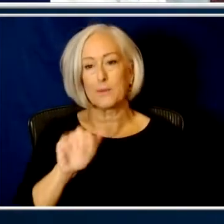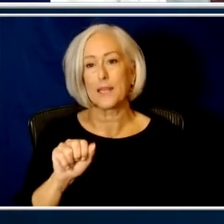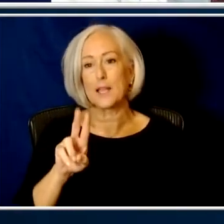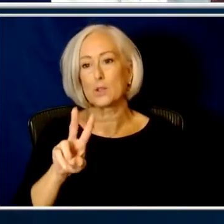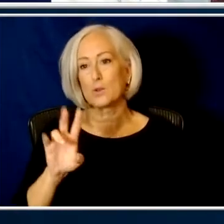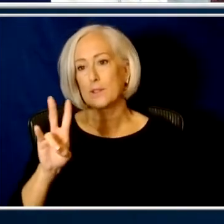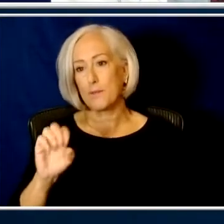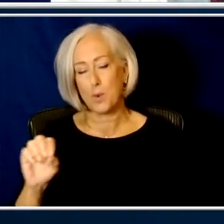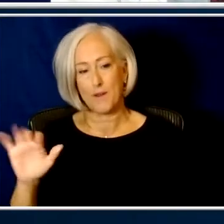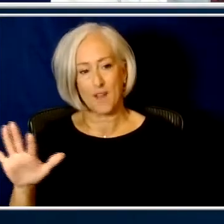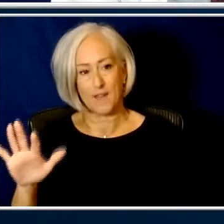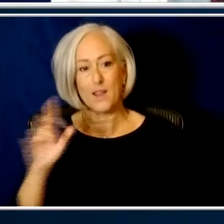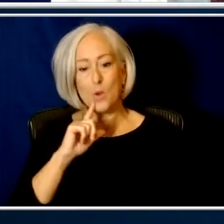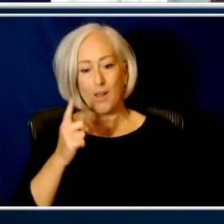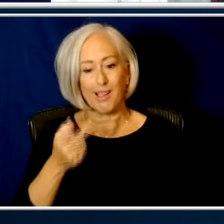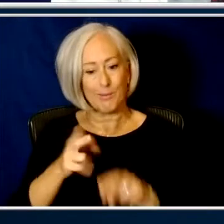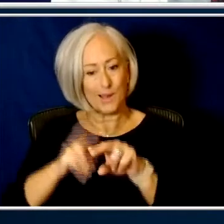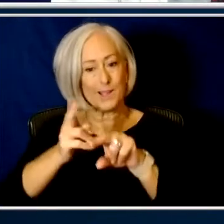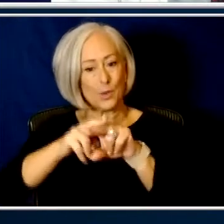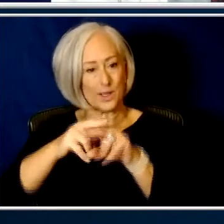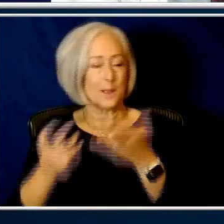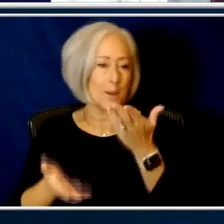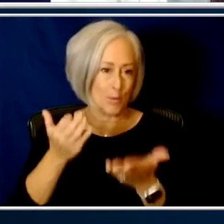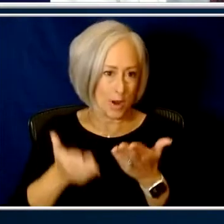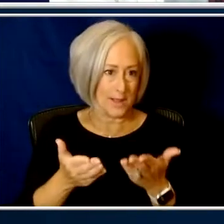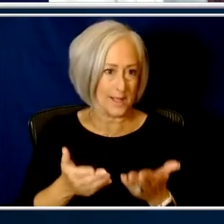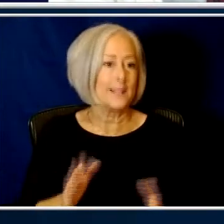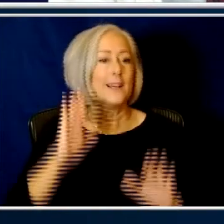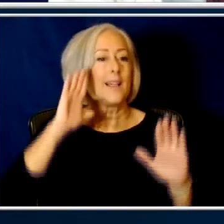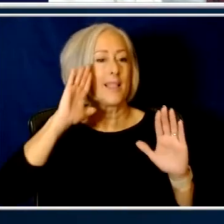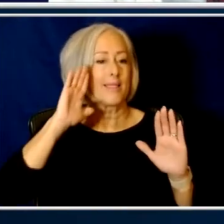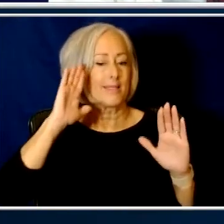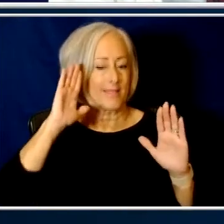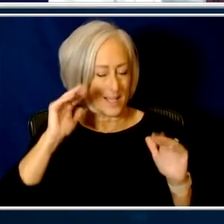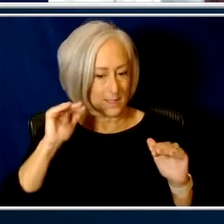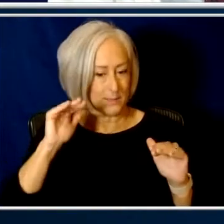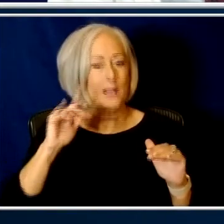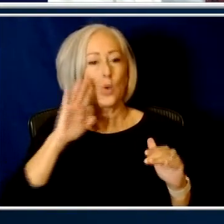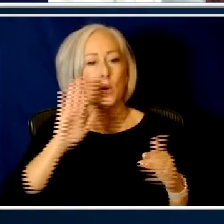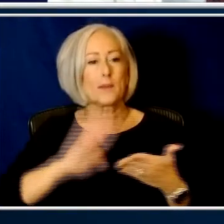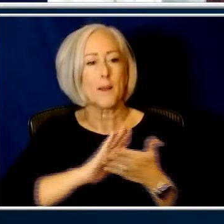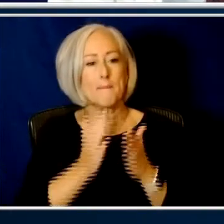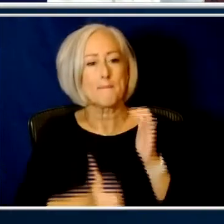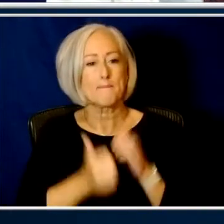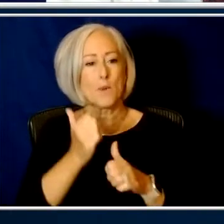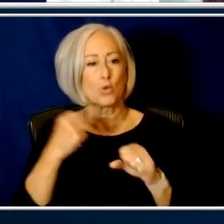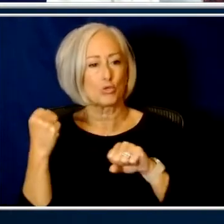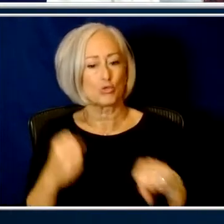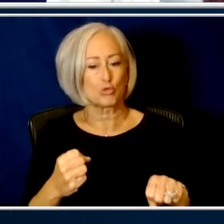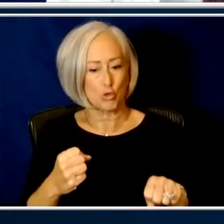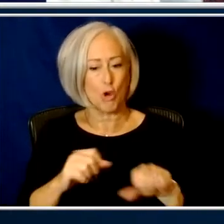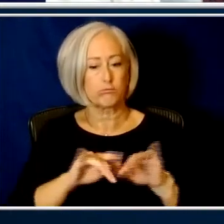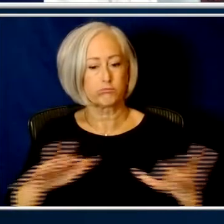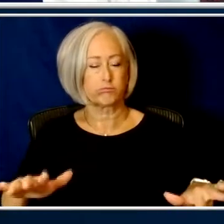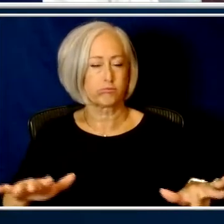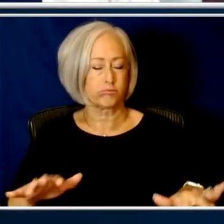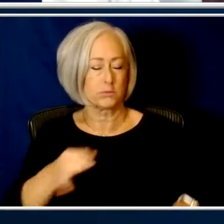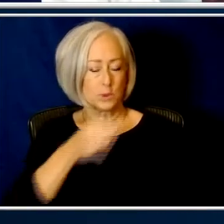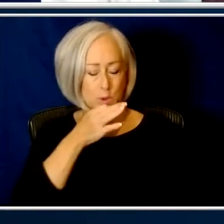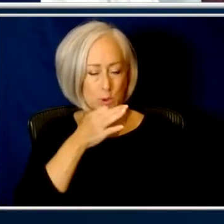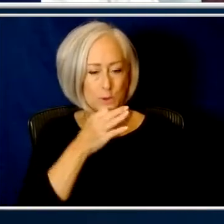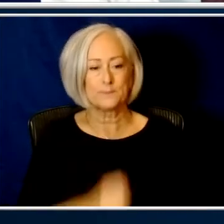works. But right now, overall cases are going down as far as reported cases in the United States and around the world.